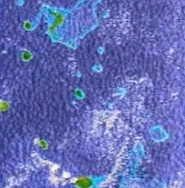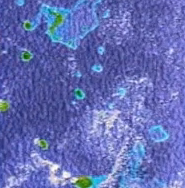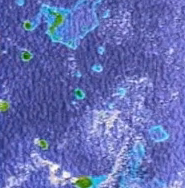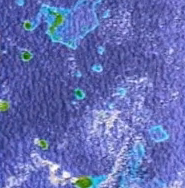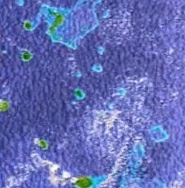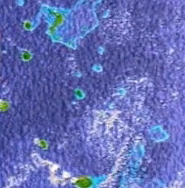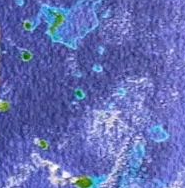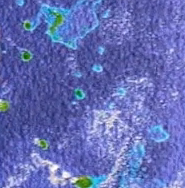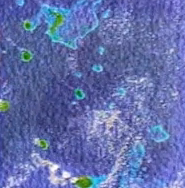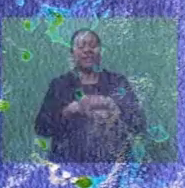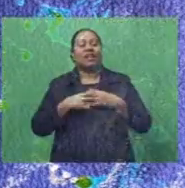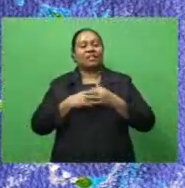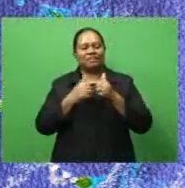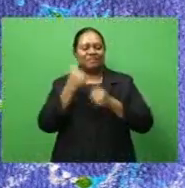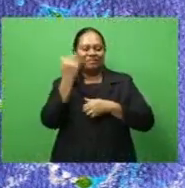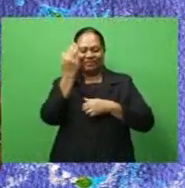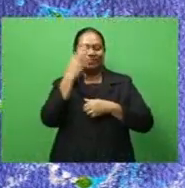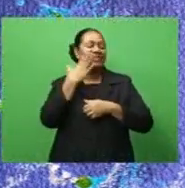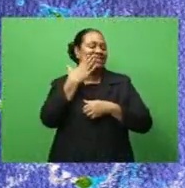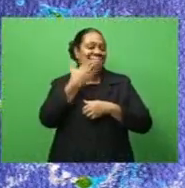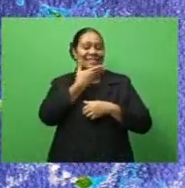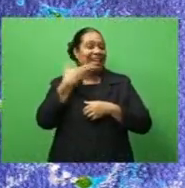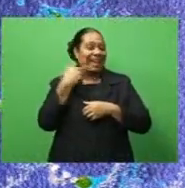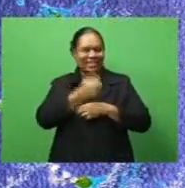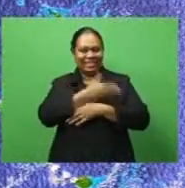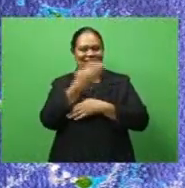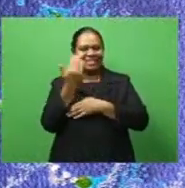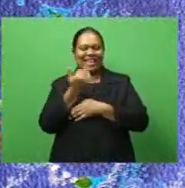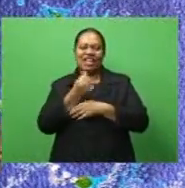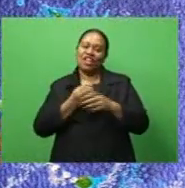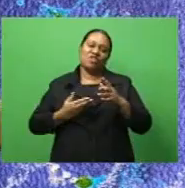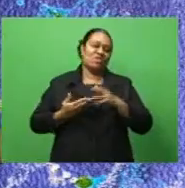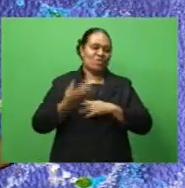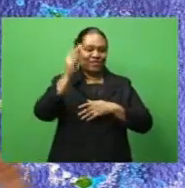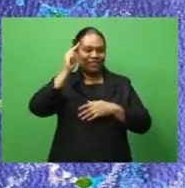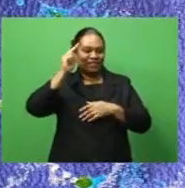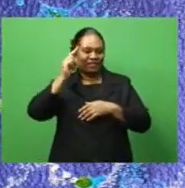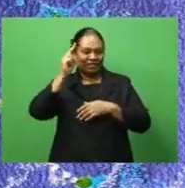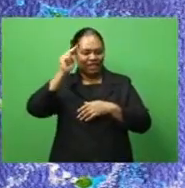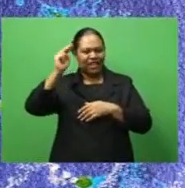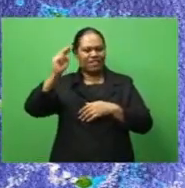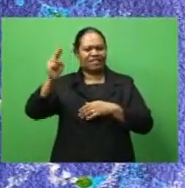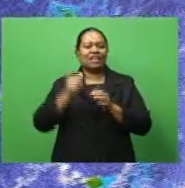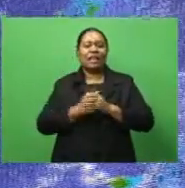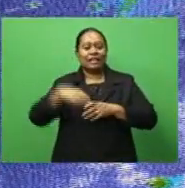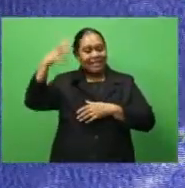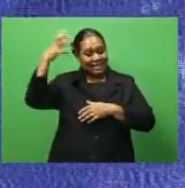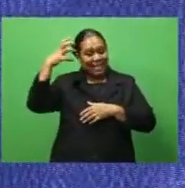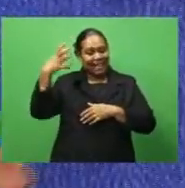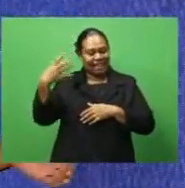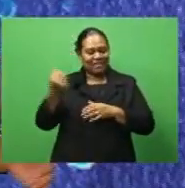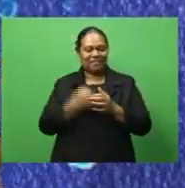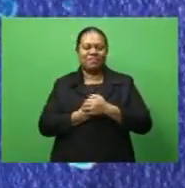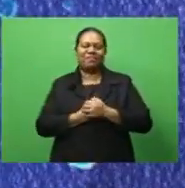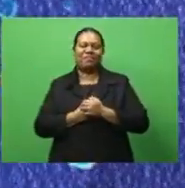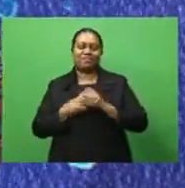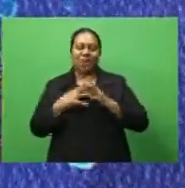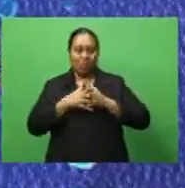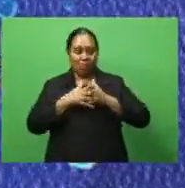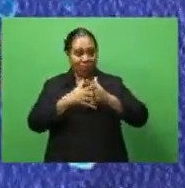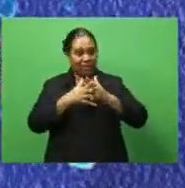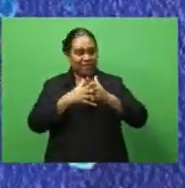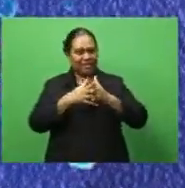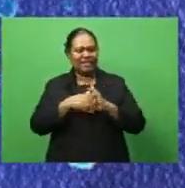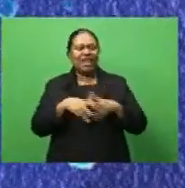It has been a pretty nice day across the nation, mostly clear skies and sunshine. In the west, after receiving a